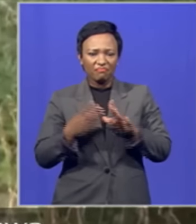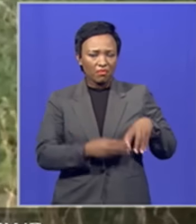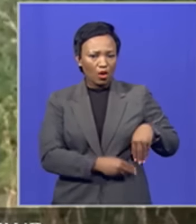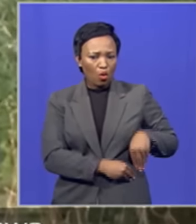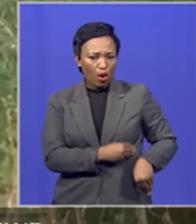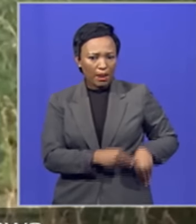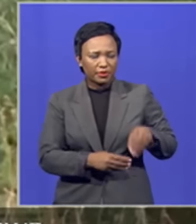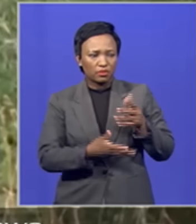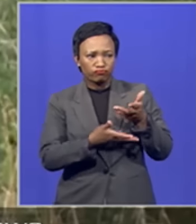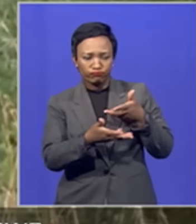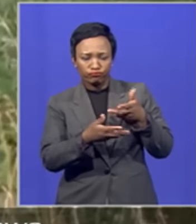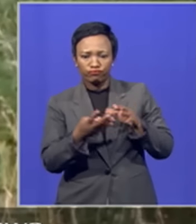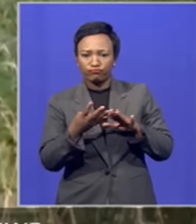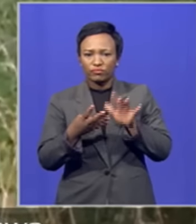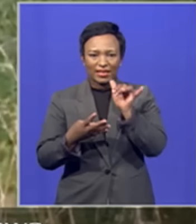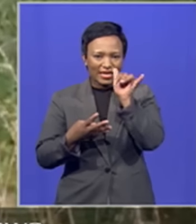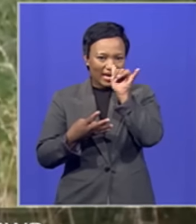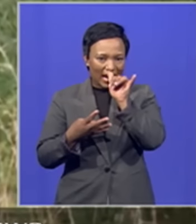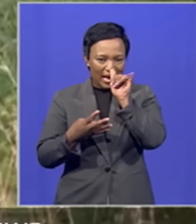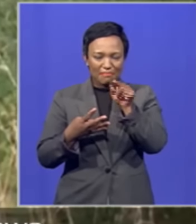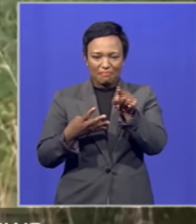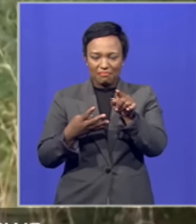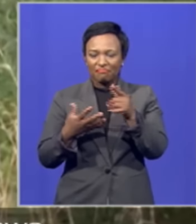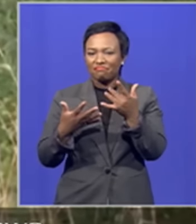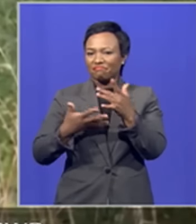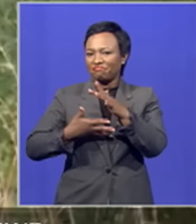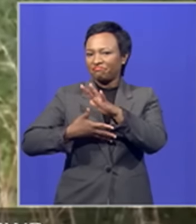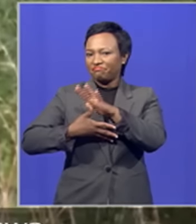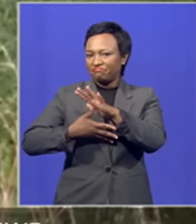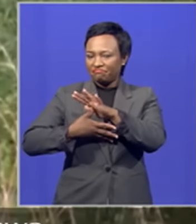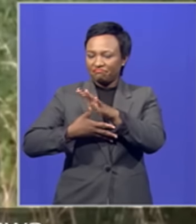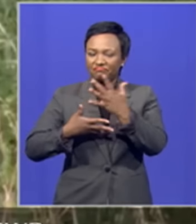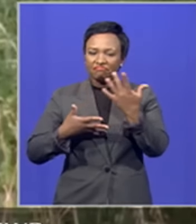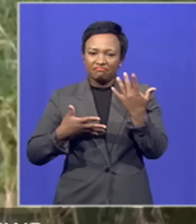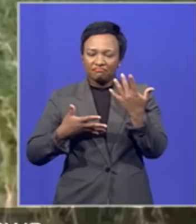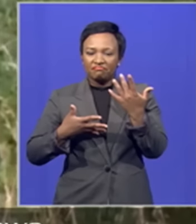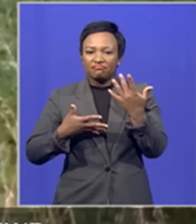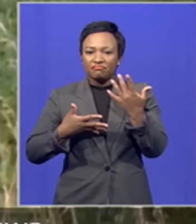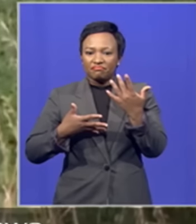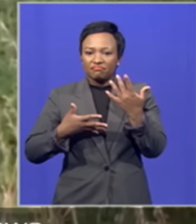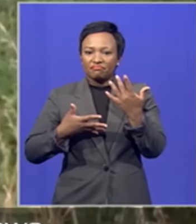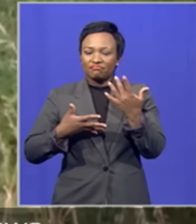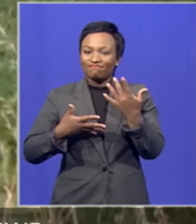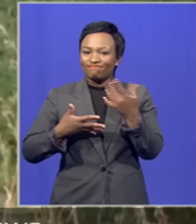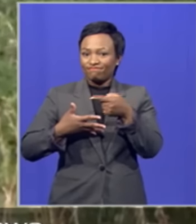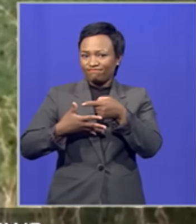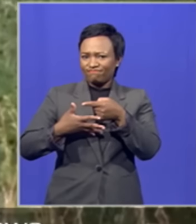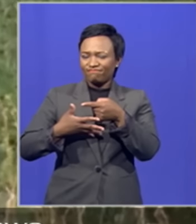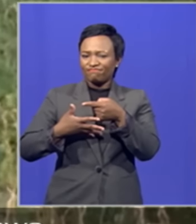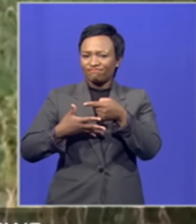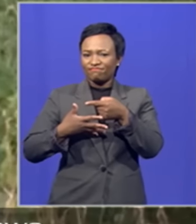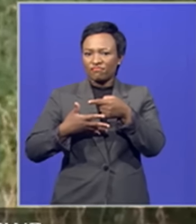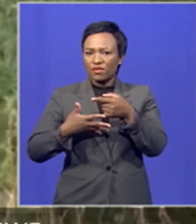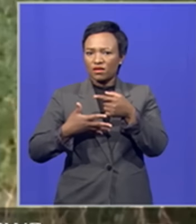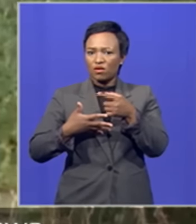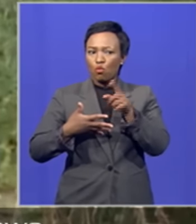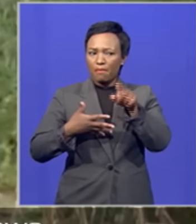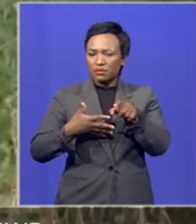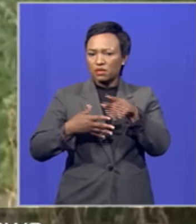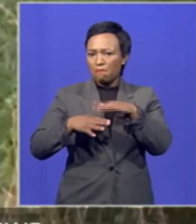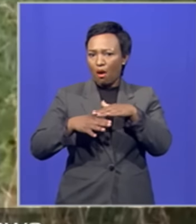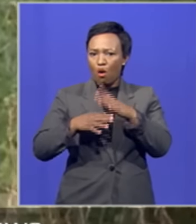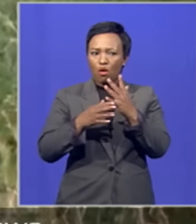we spoke about crime, and we spoke about what we need to do to inject